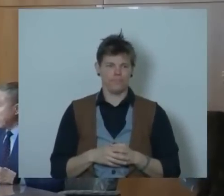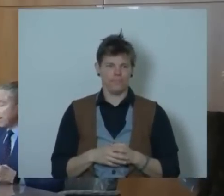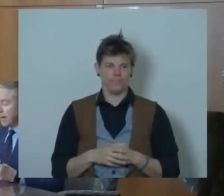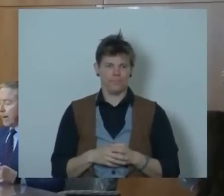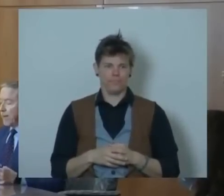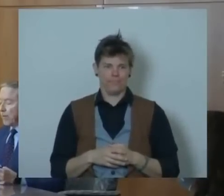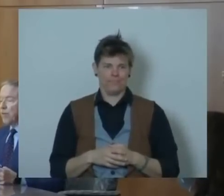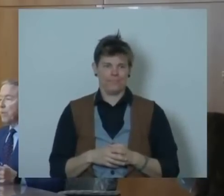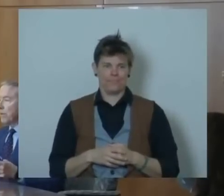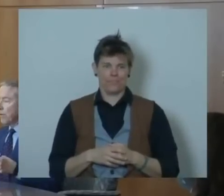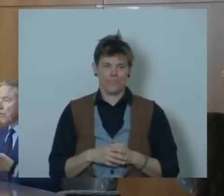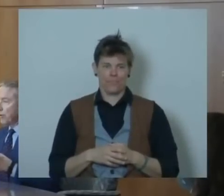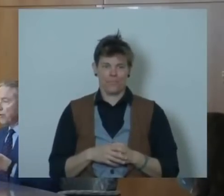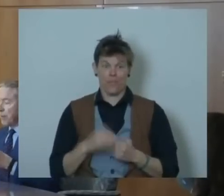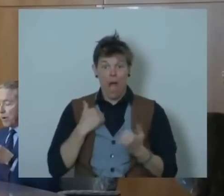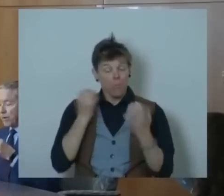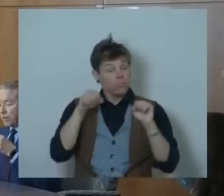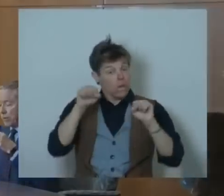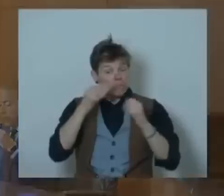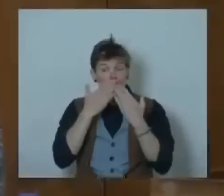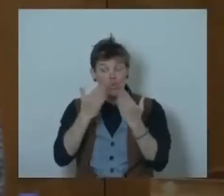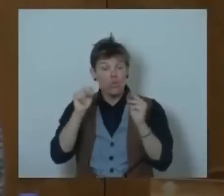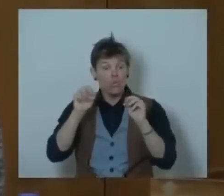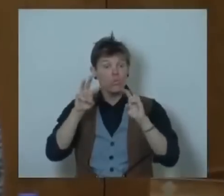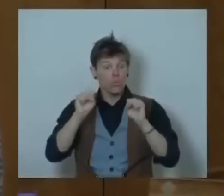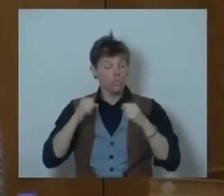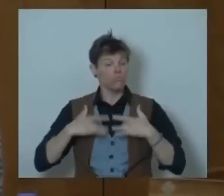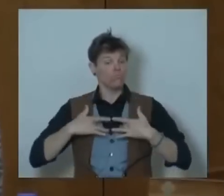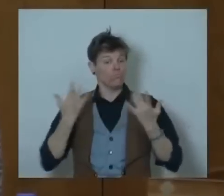today, and then there's still some areas of concern.